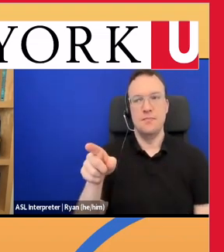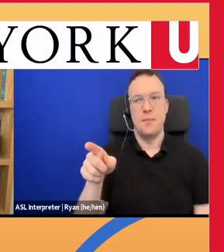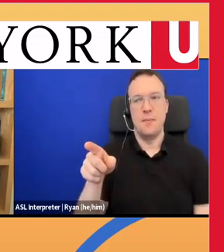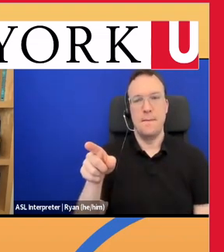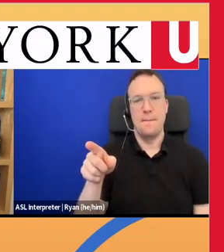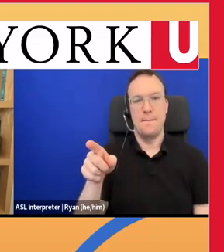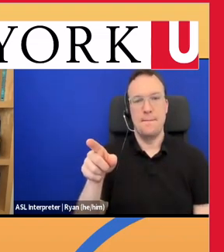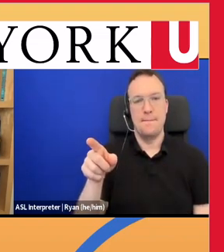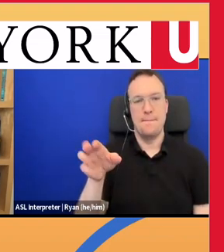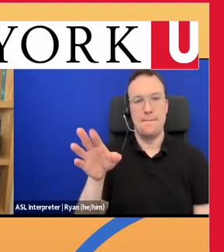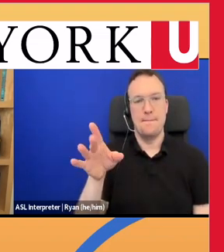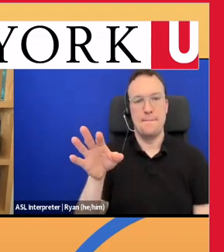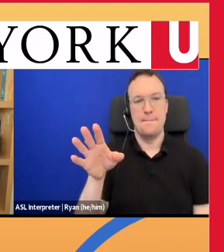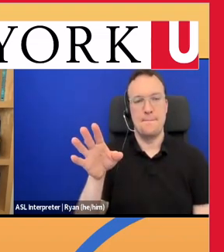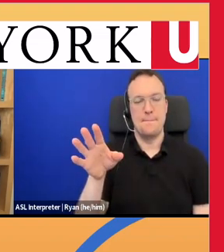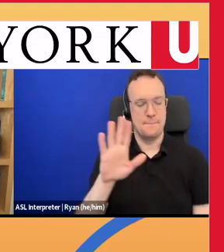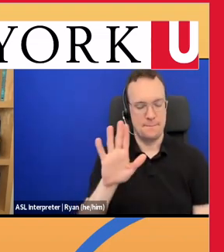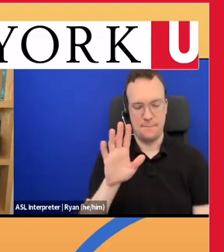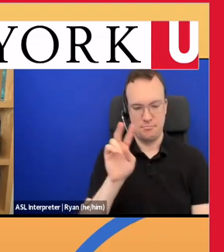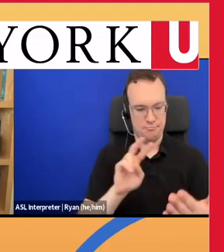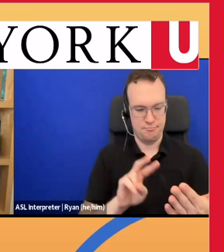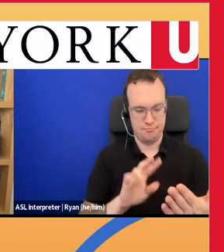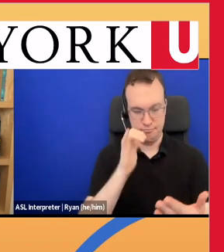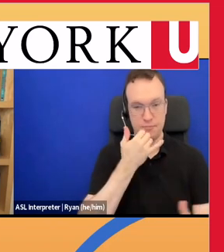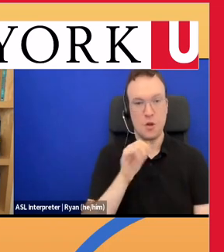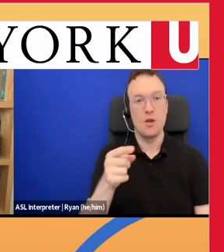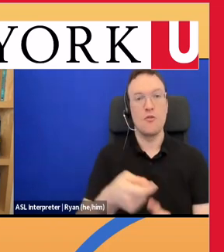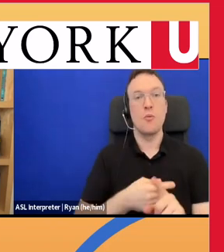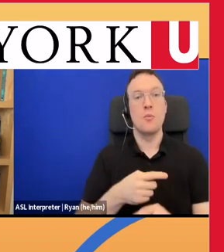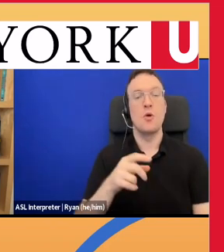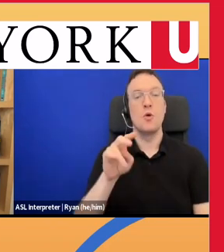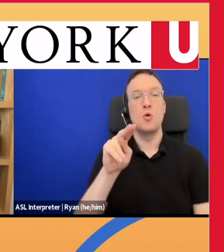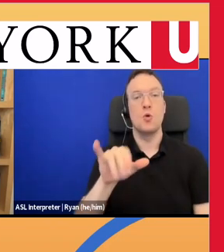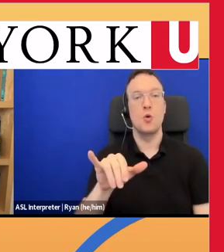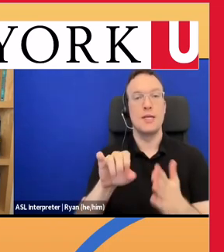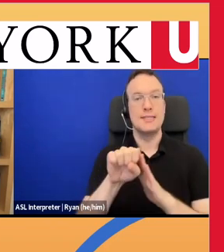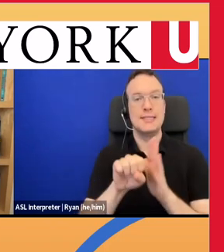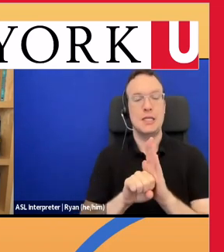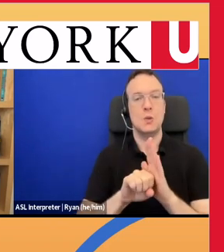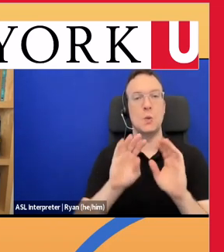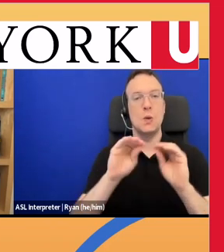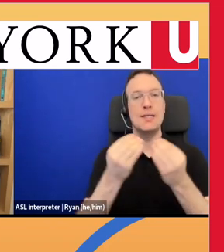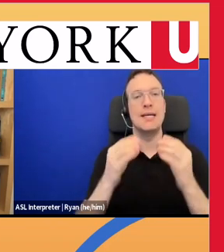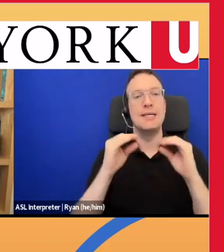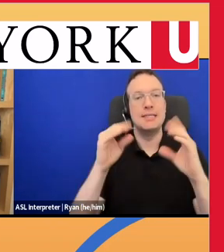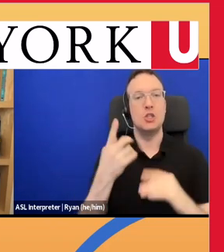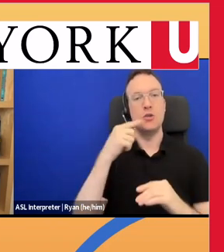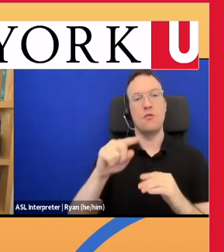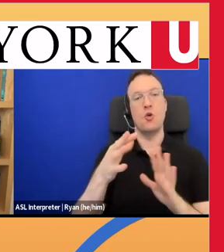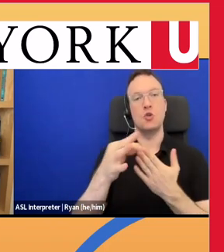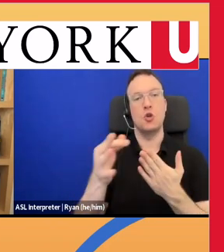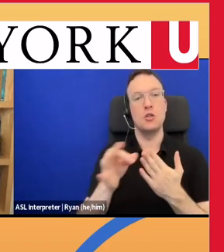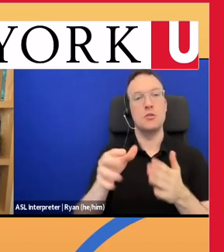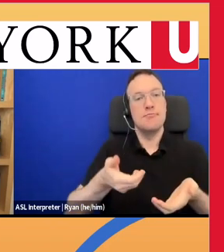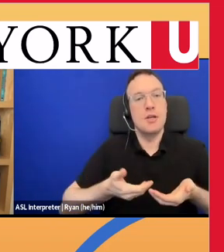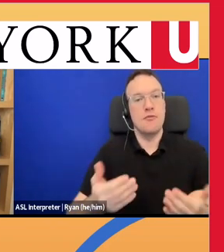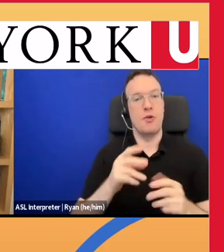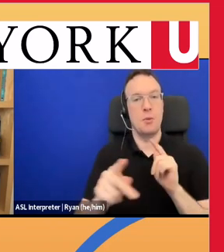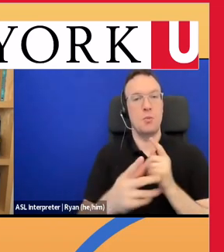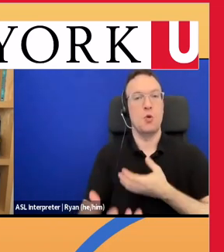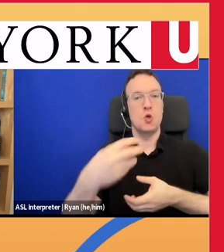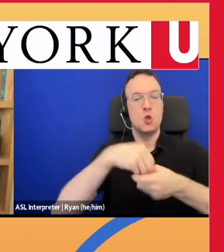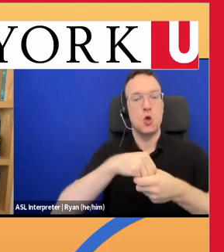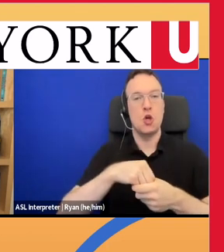this image from the New York State organization Teachers for Choice, invited their members to join the convoy to